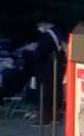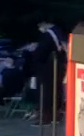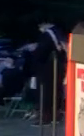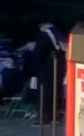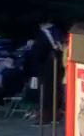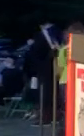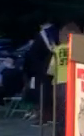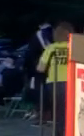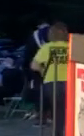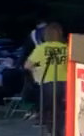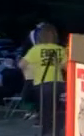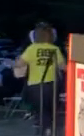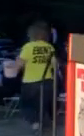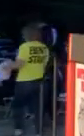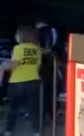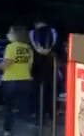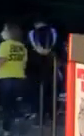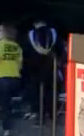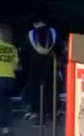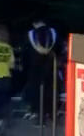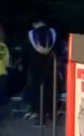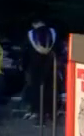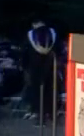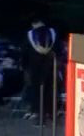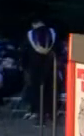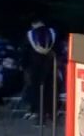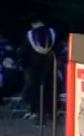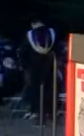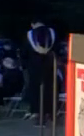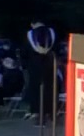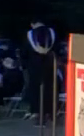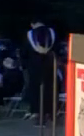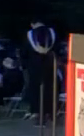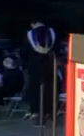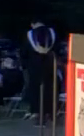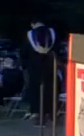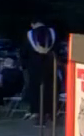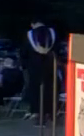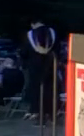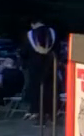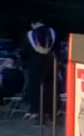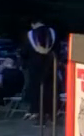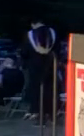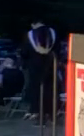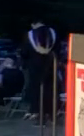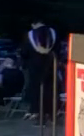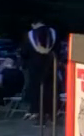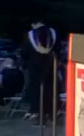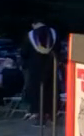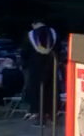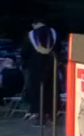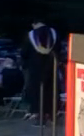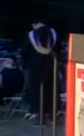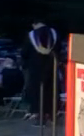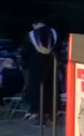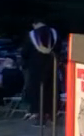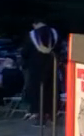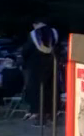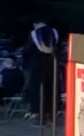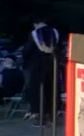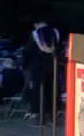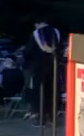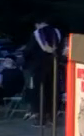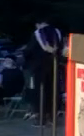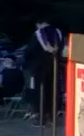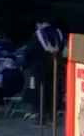Congratulations, class of 2020. We are so proud of this accomplishment of yours and look forward to learning about all the remarkable things you do with